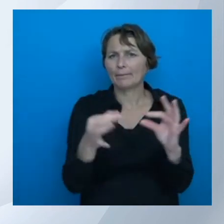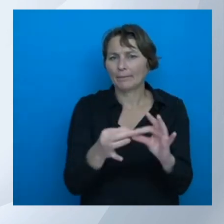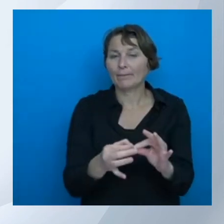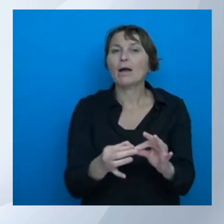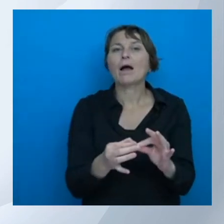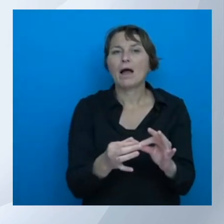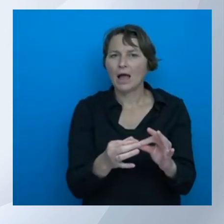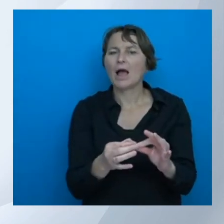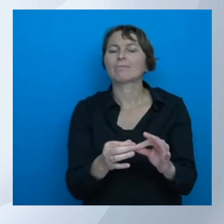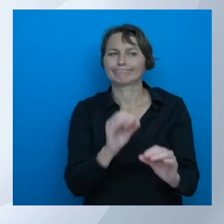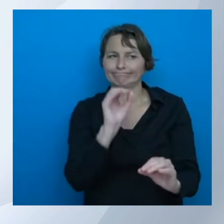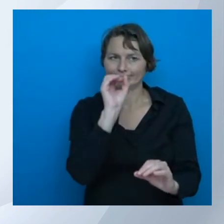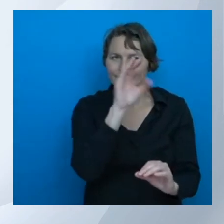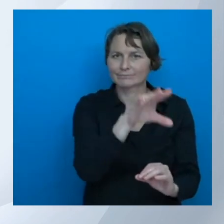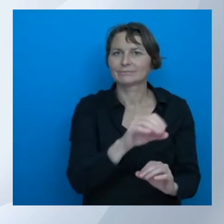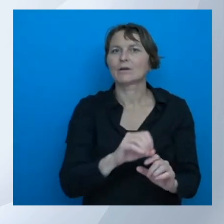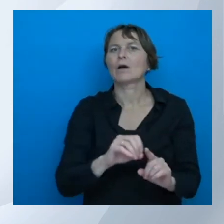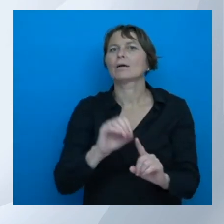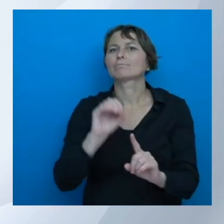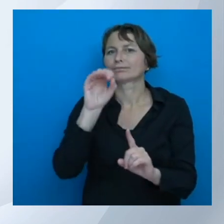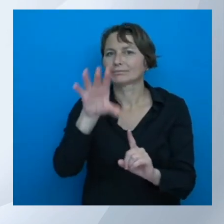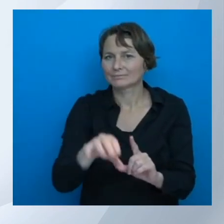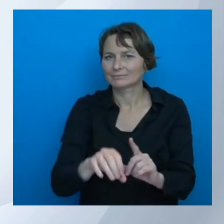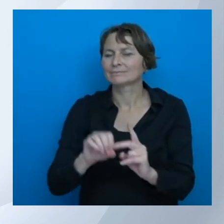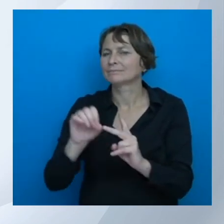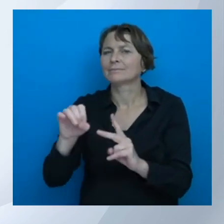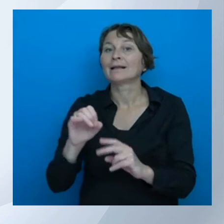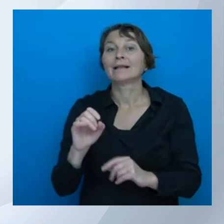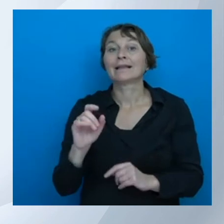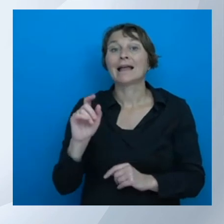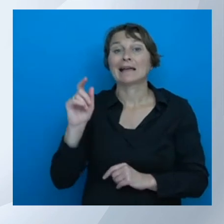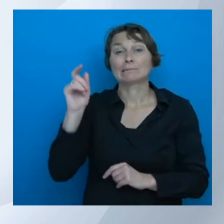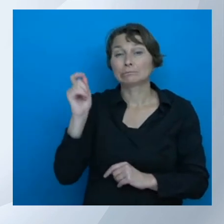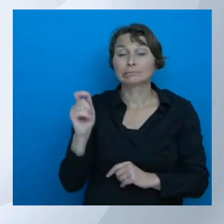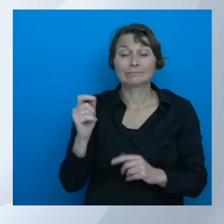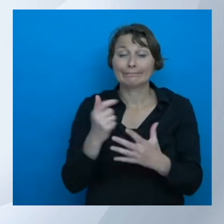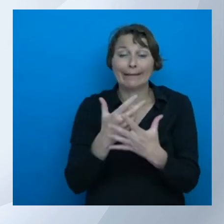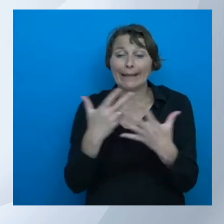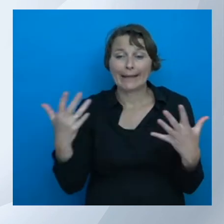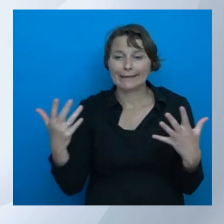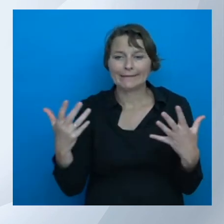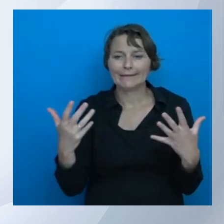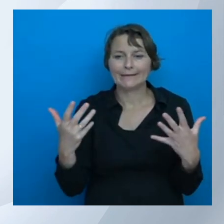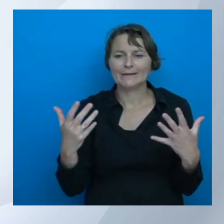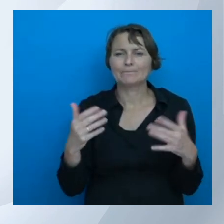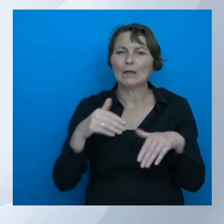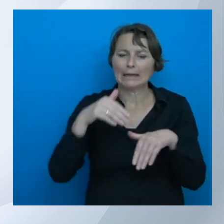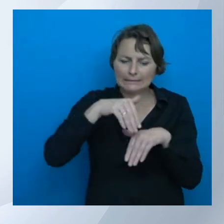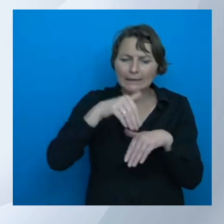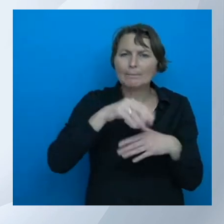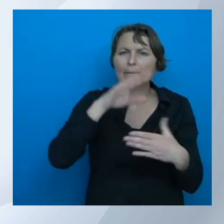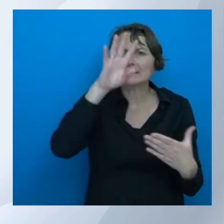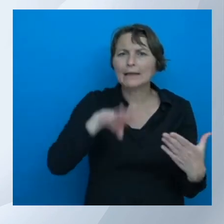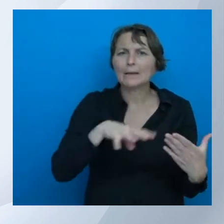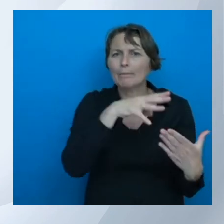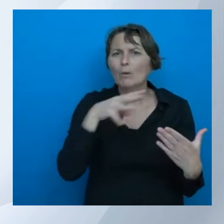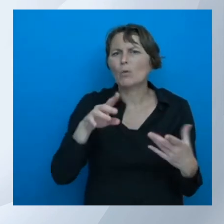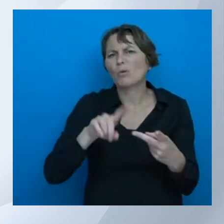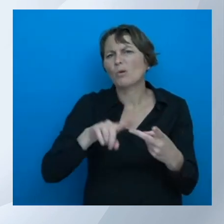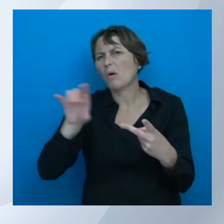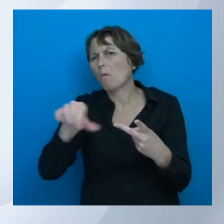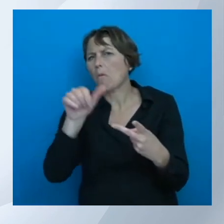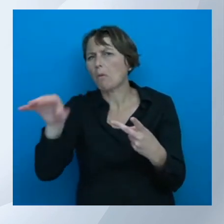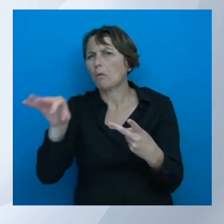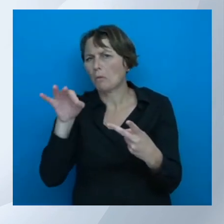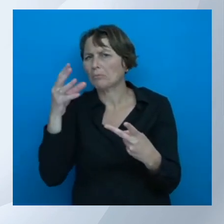put on the queue. That queue could live in Azure Service Bus, or it could live just in a database table if you wanted. An example